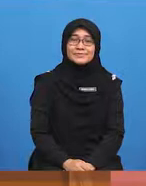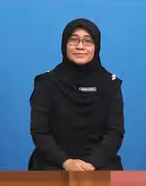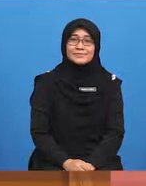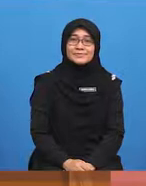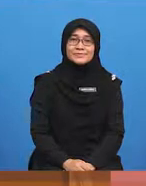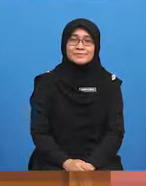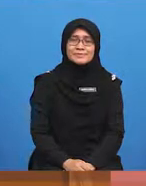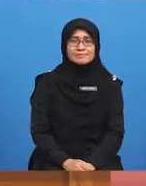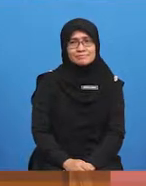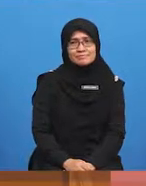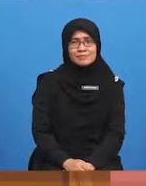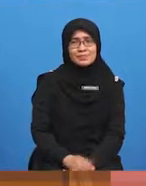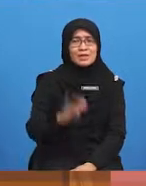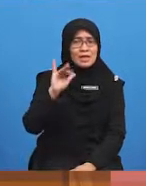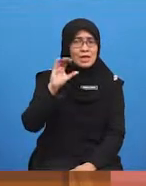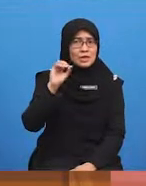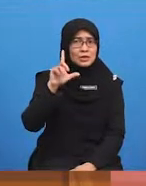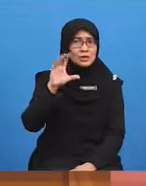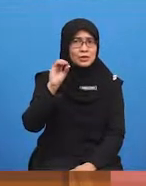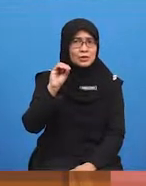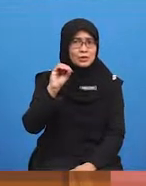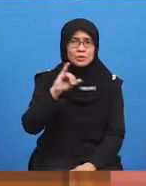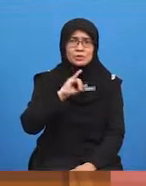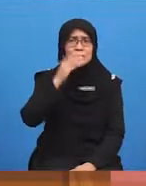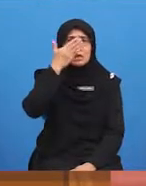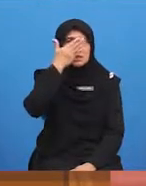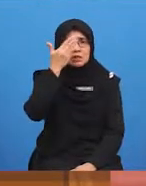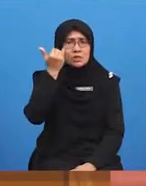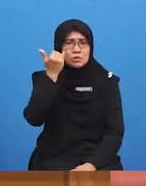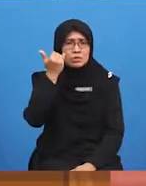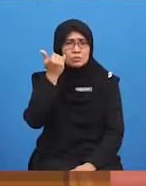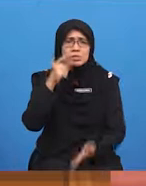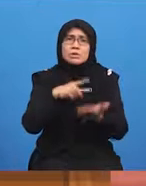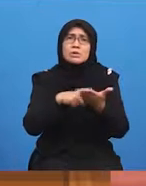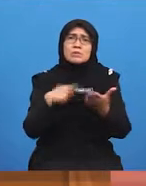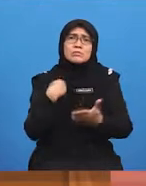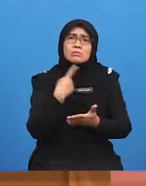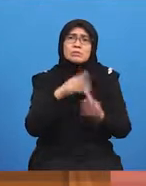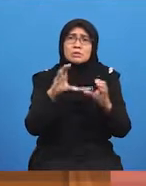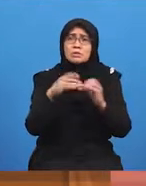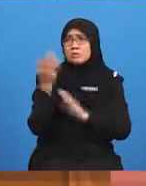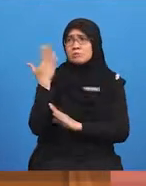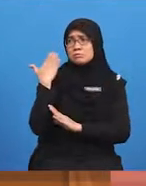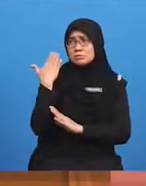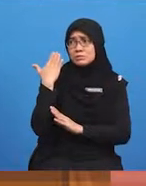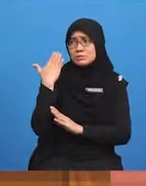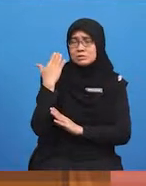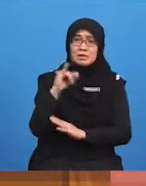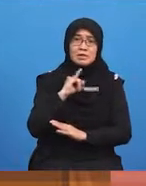Yolo, I seem to forget about what we have done just now. I need your help.